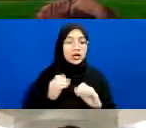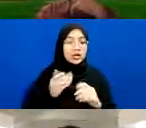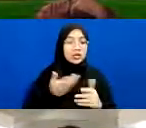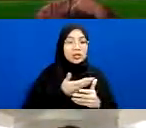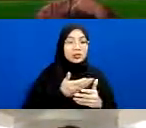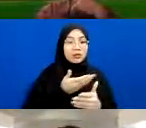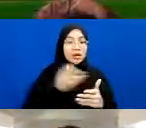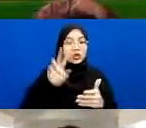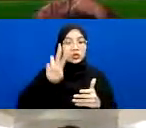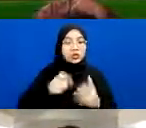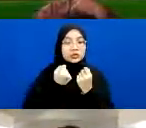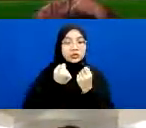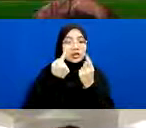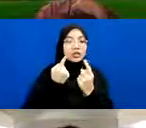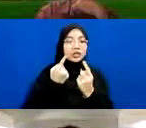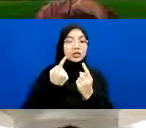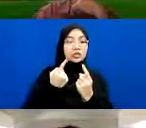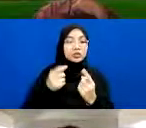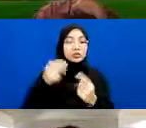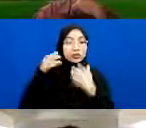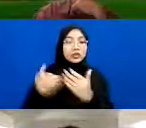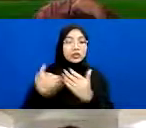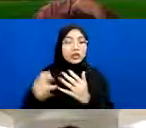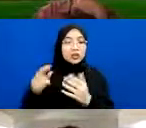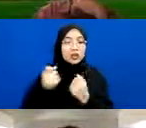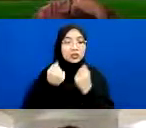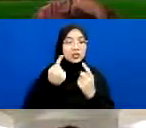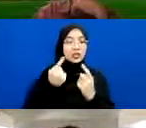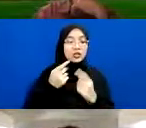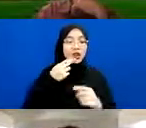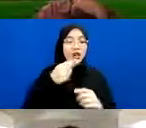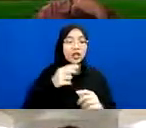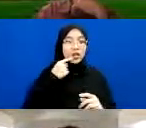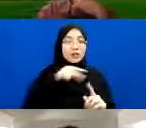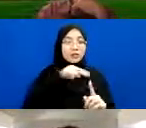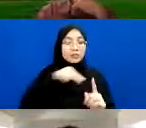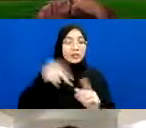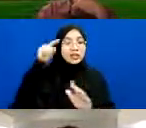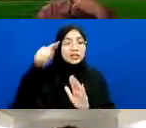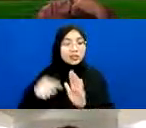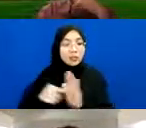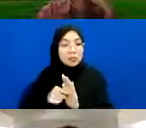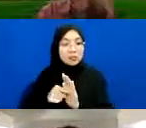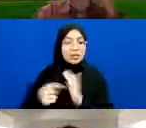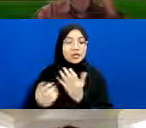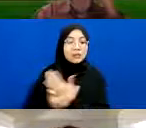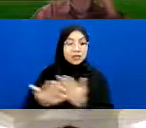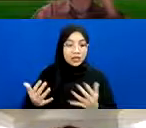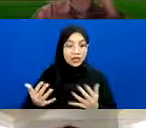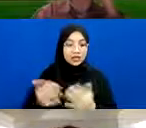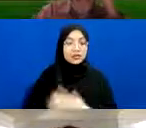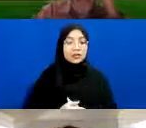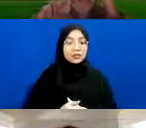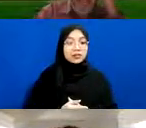the society towards those with disabilities, and encouraging the intake of the disabled into